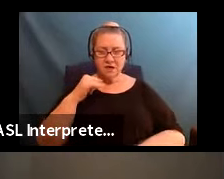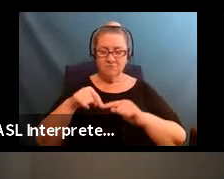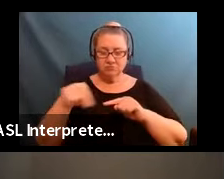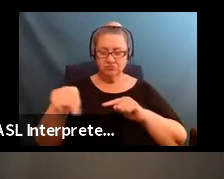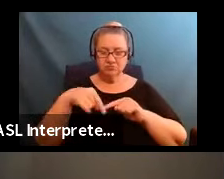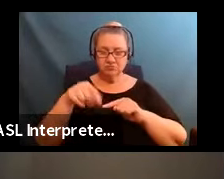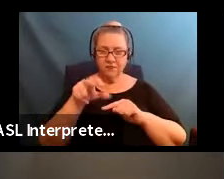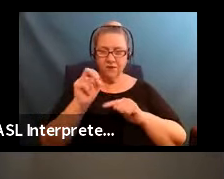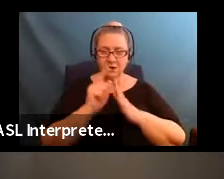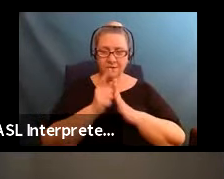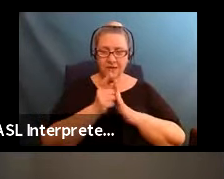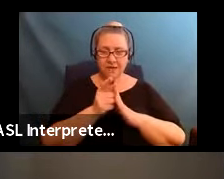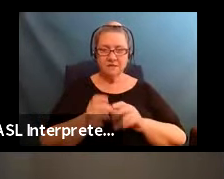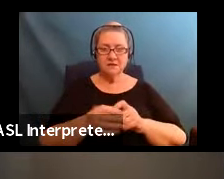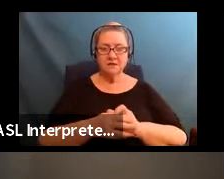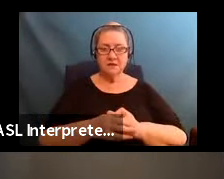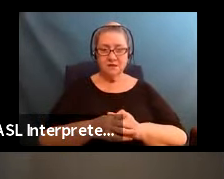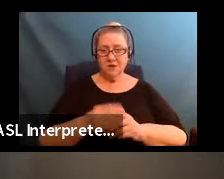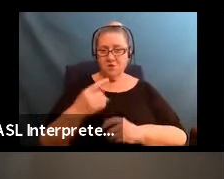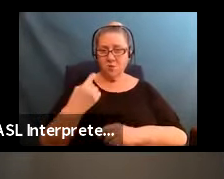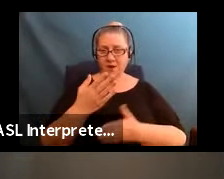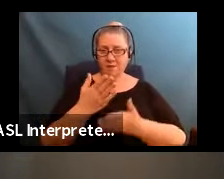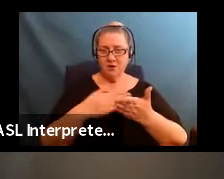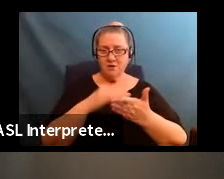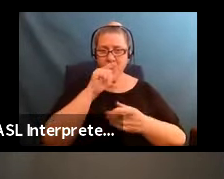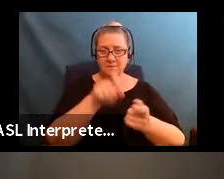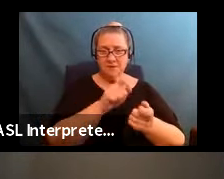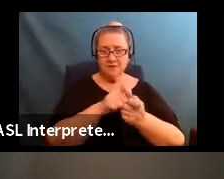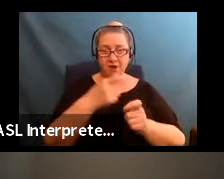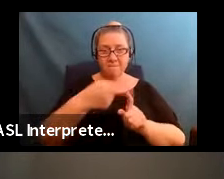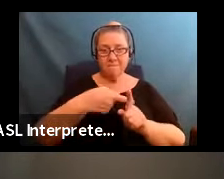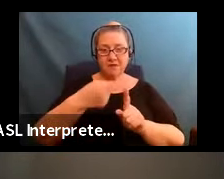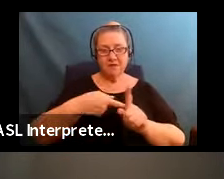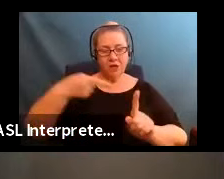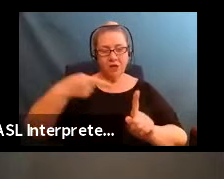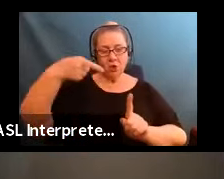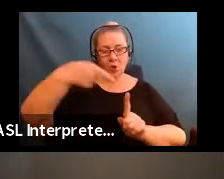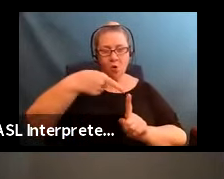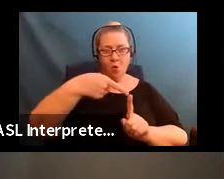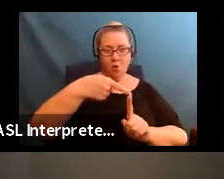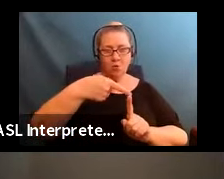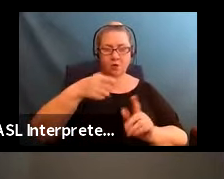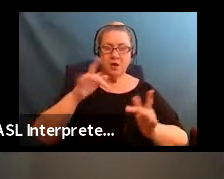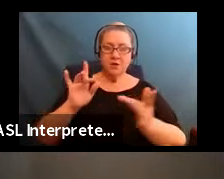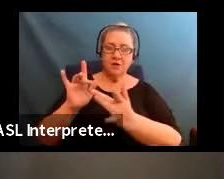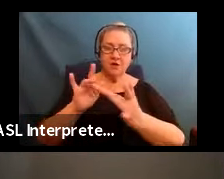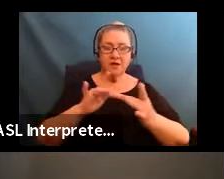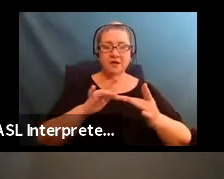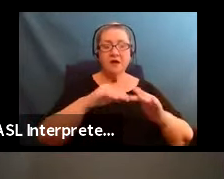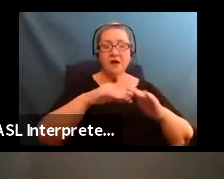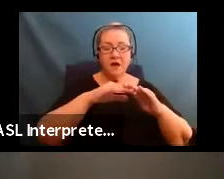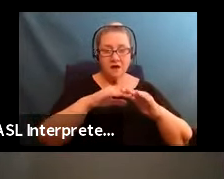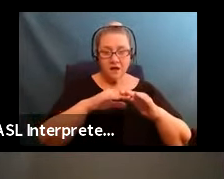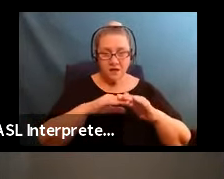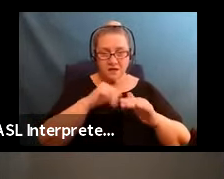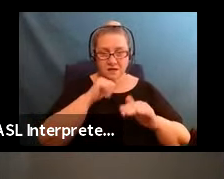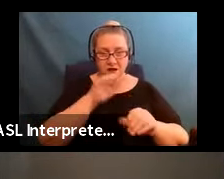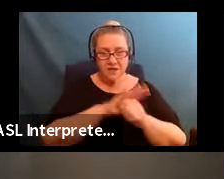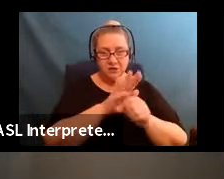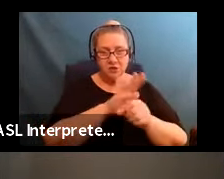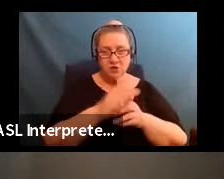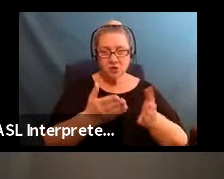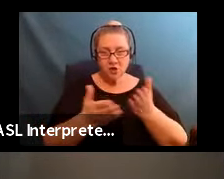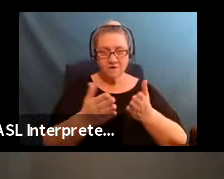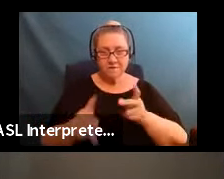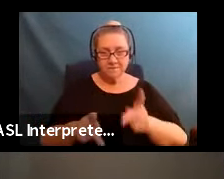like that. But the piece that wasn't specific was the monthly goal around reaching underserved populations. And there was a piece